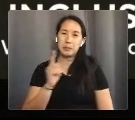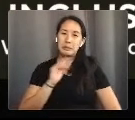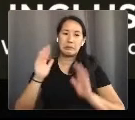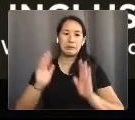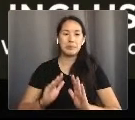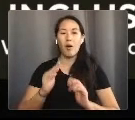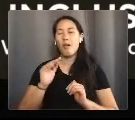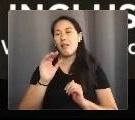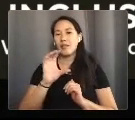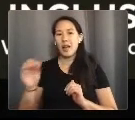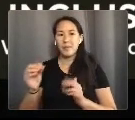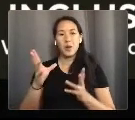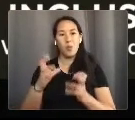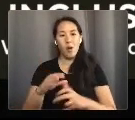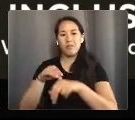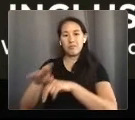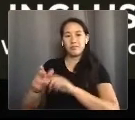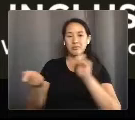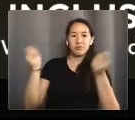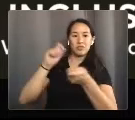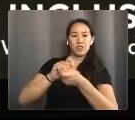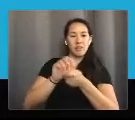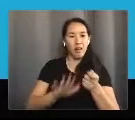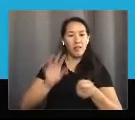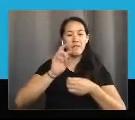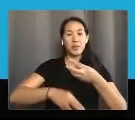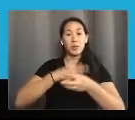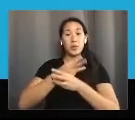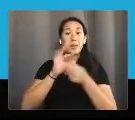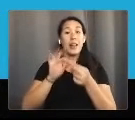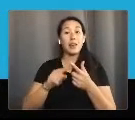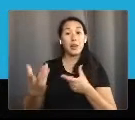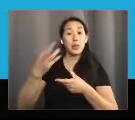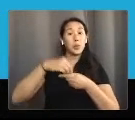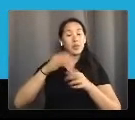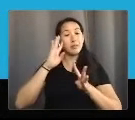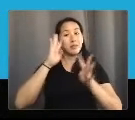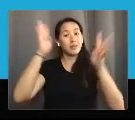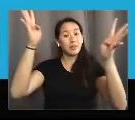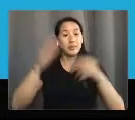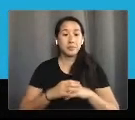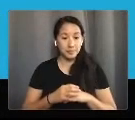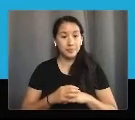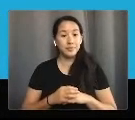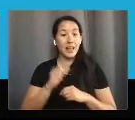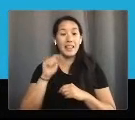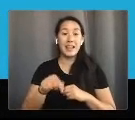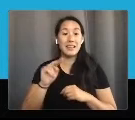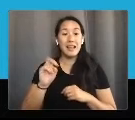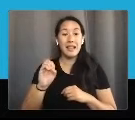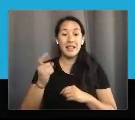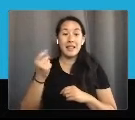to create change around the world around inclusive innovation. And this is the next wave of leadership, Tech